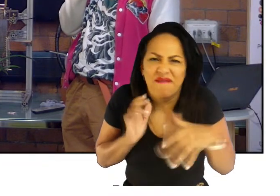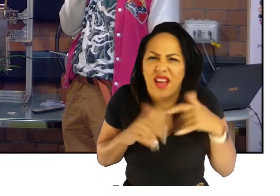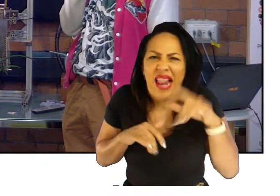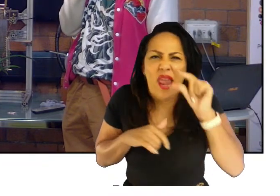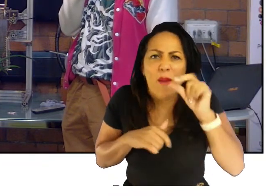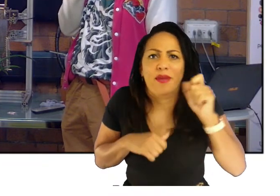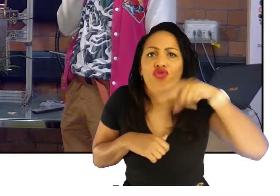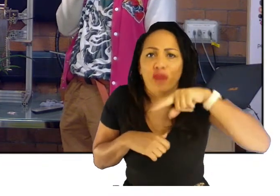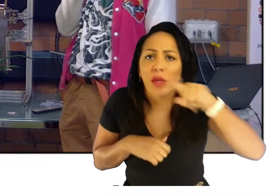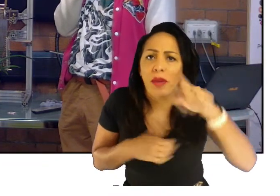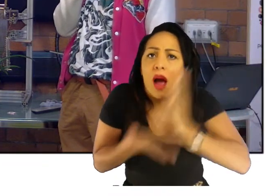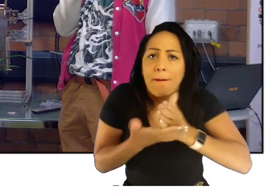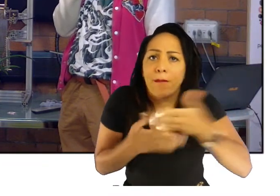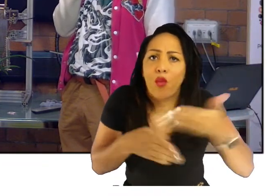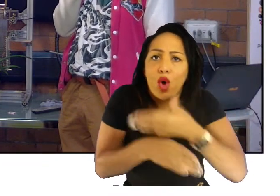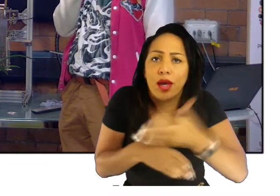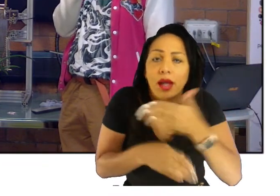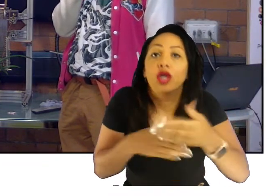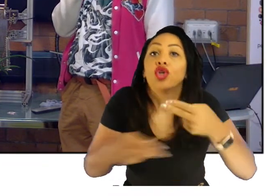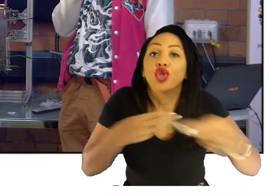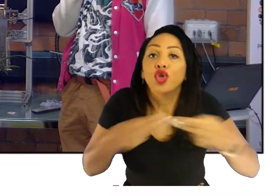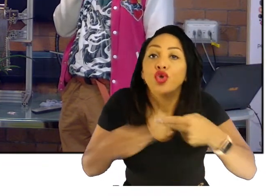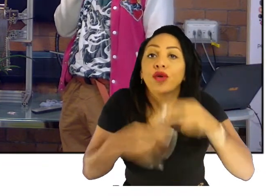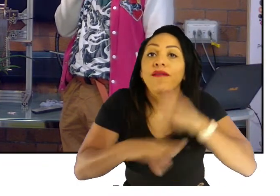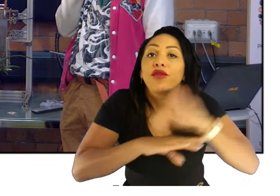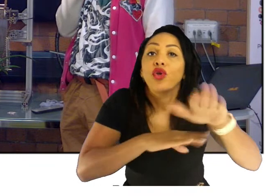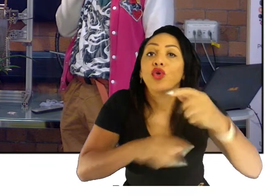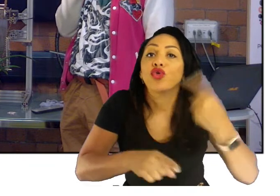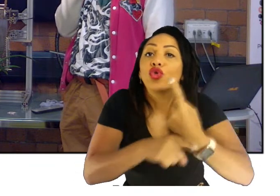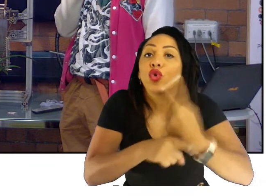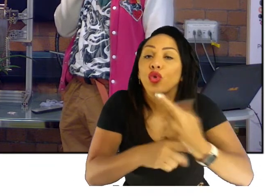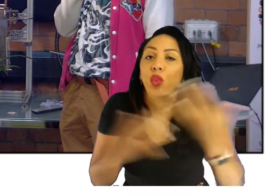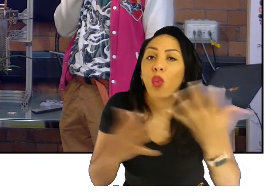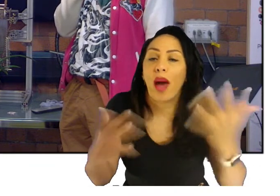So you can get news on all our future talks by heading to